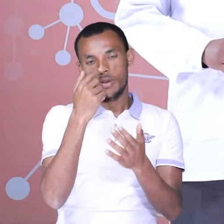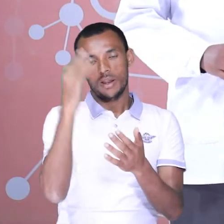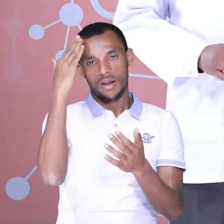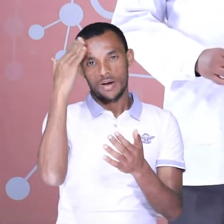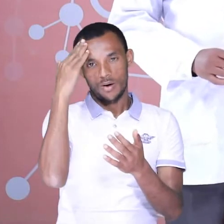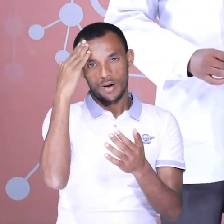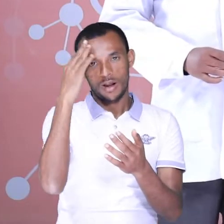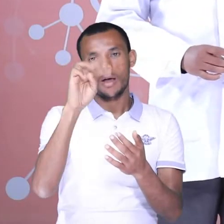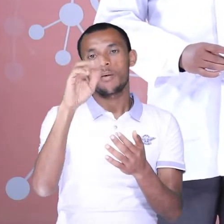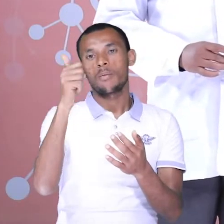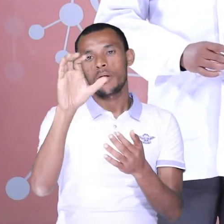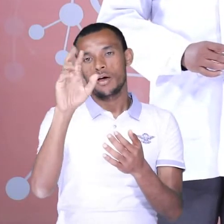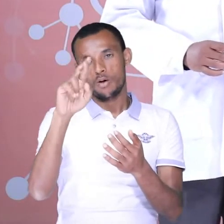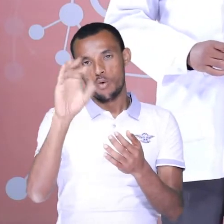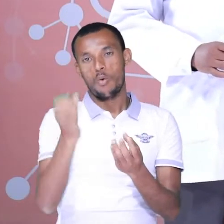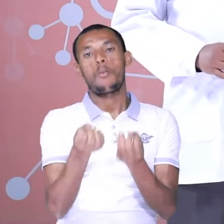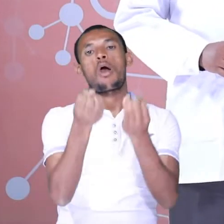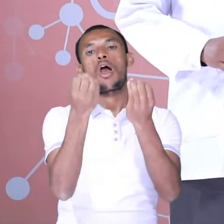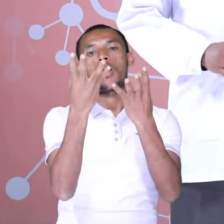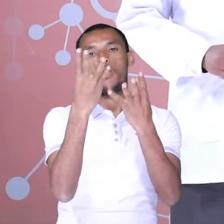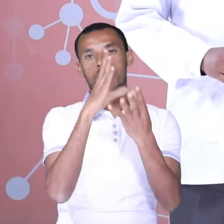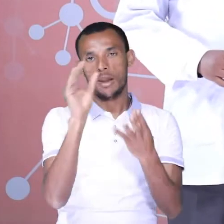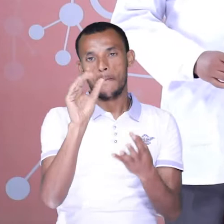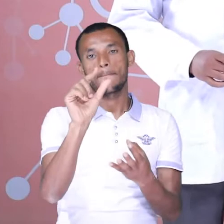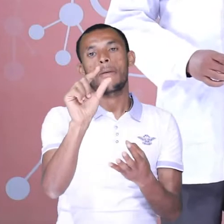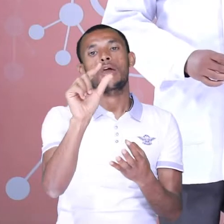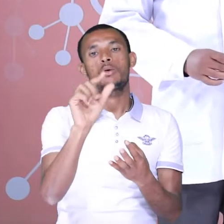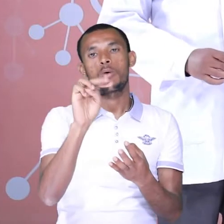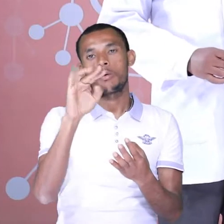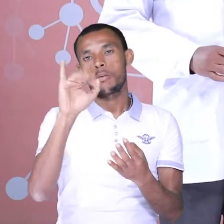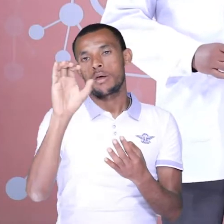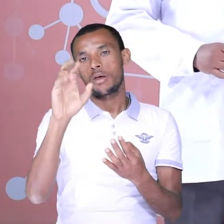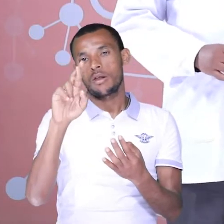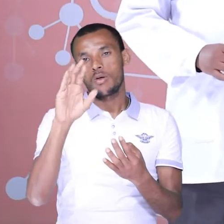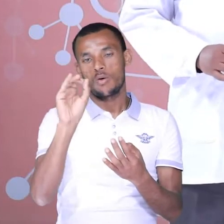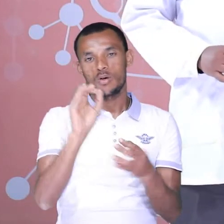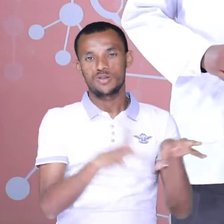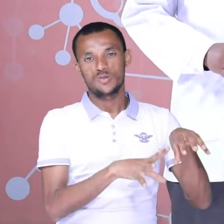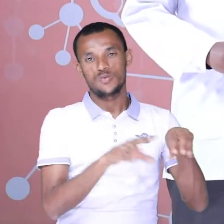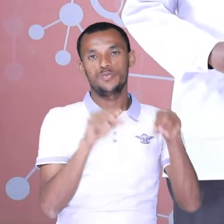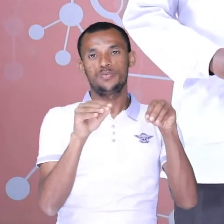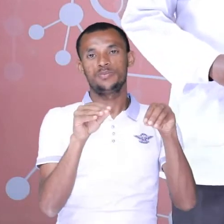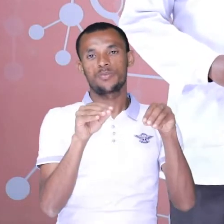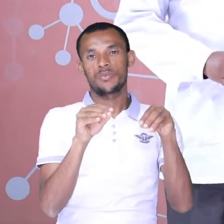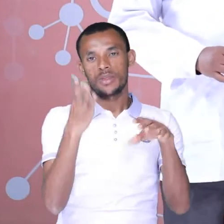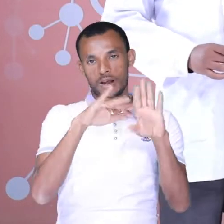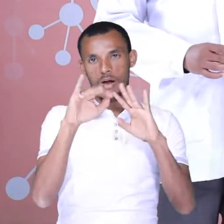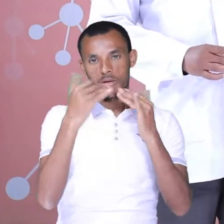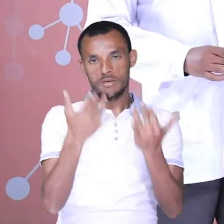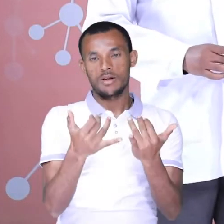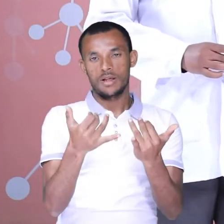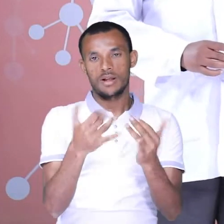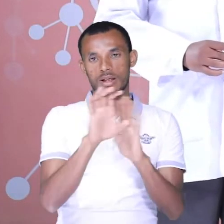as macronutrients and micronutrients. Students, in our today's